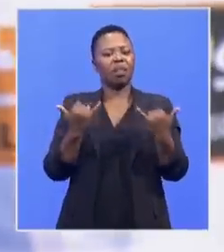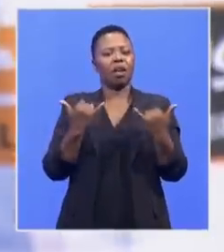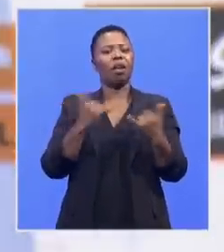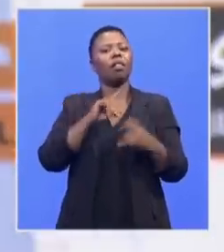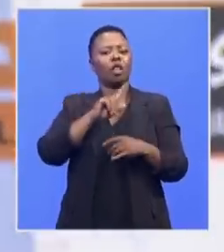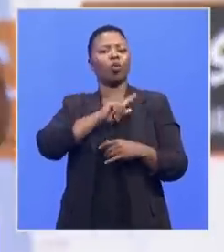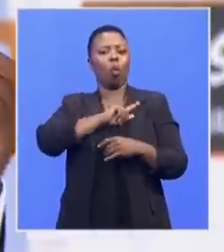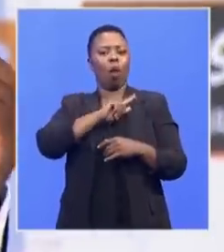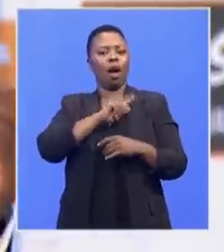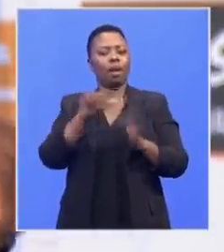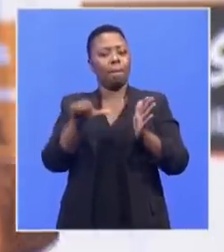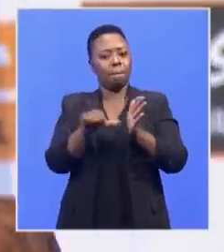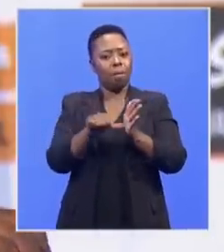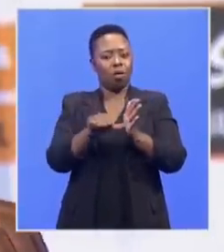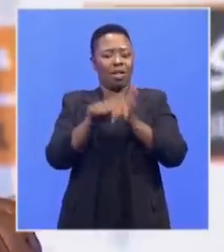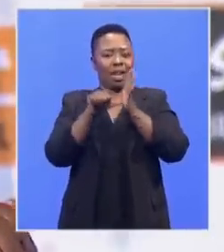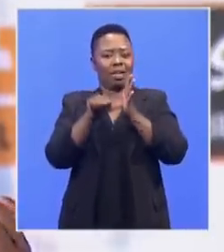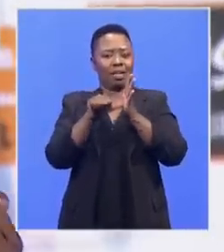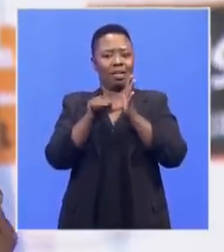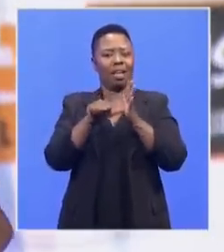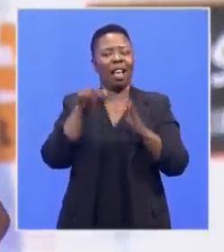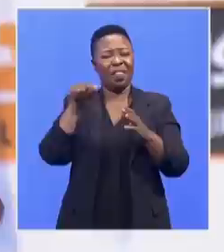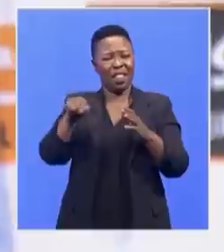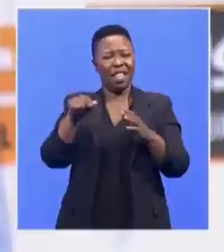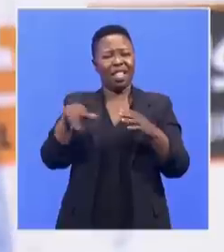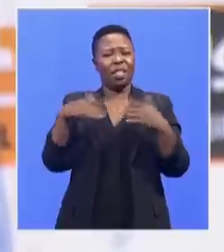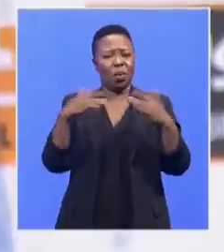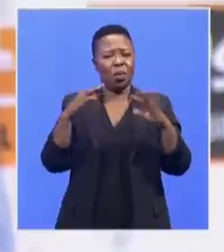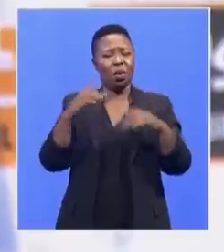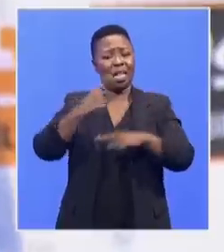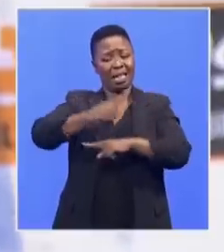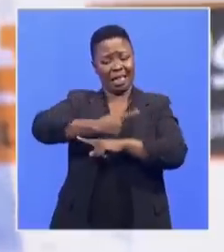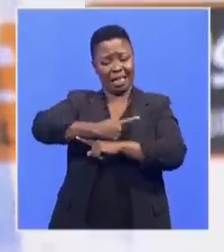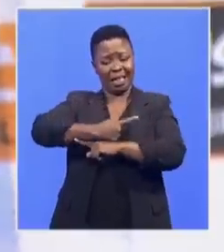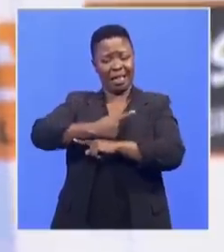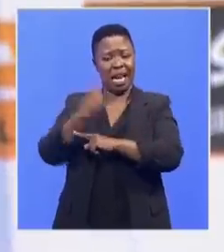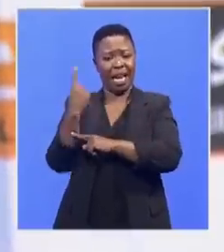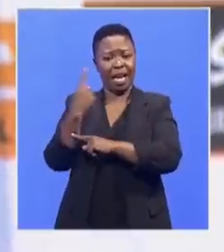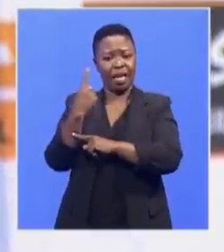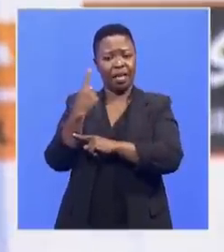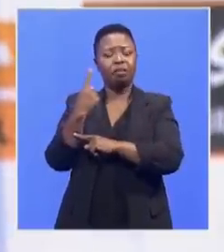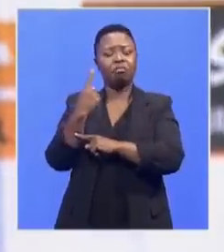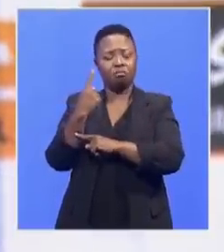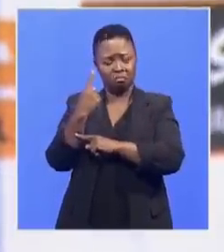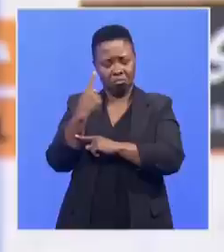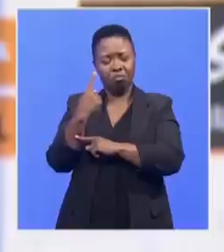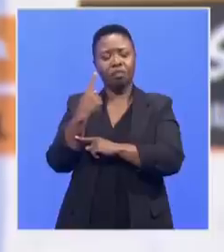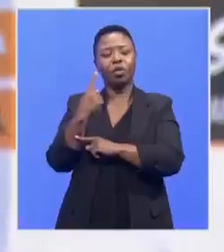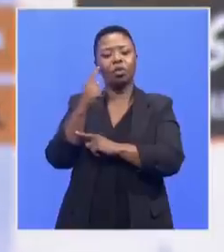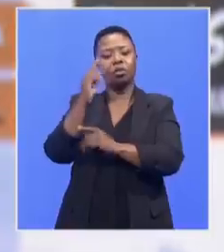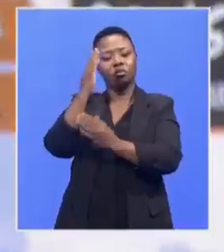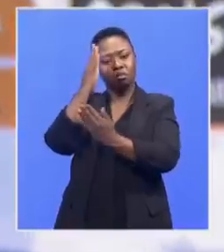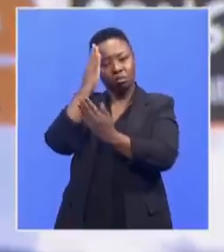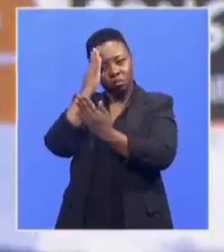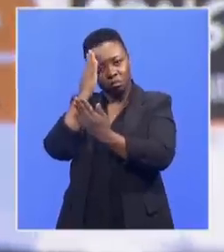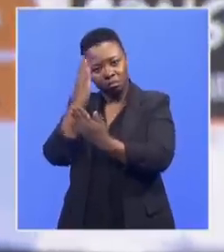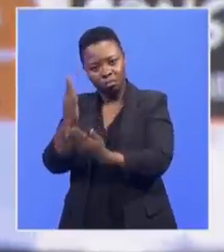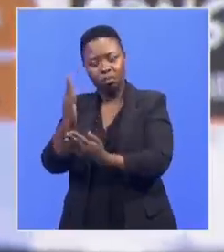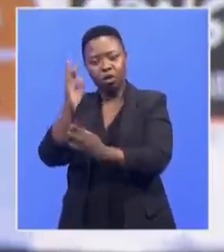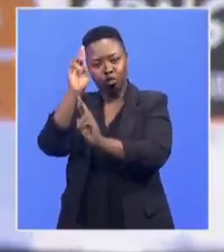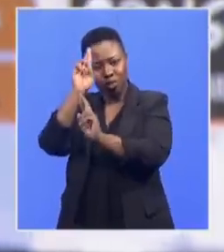for re ka letsatsi le tshwanang le le re ise tlhompo go bao ba ileng ba